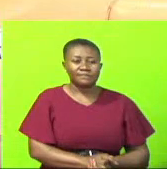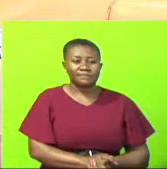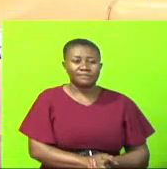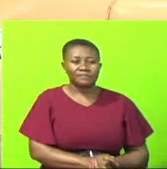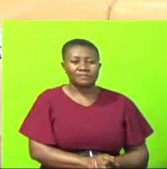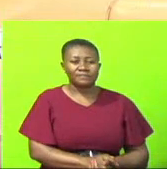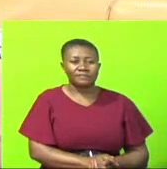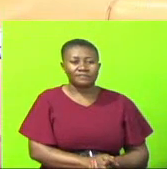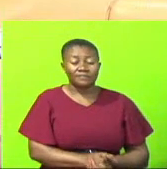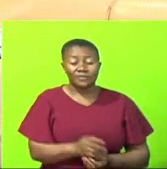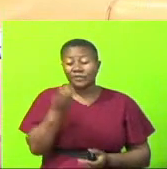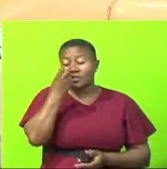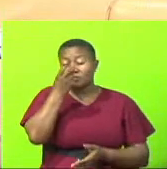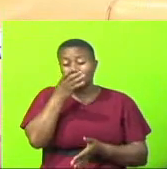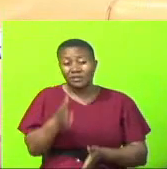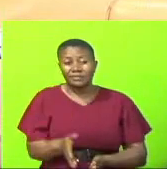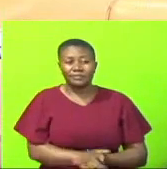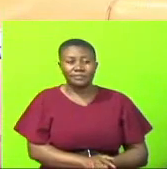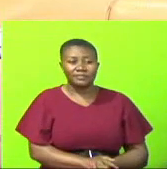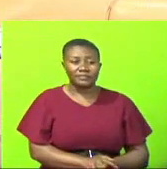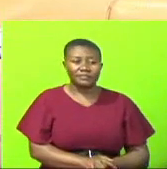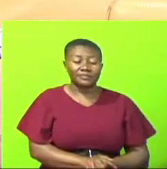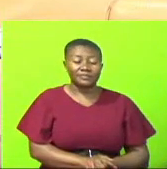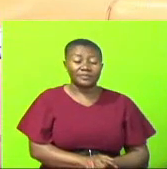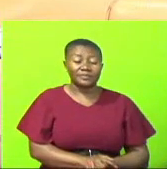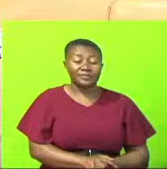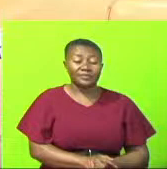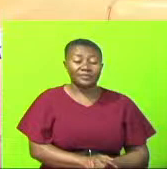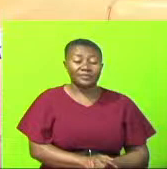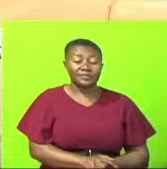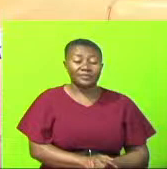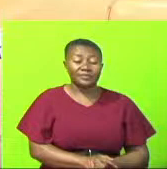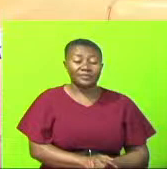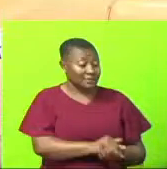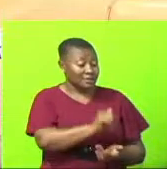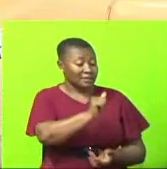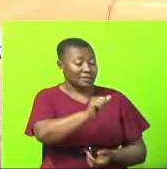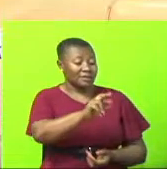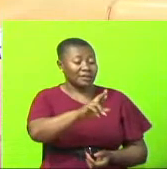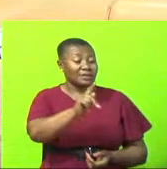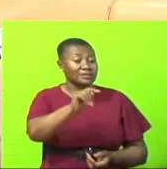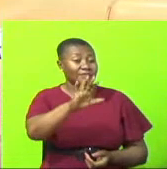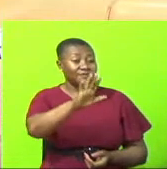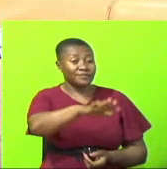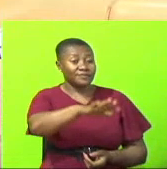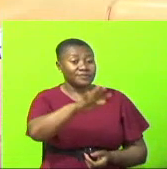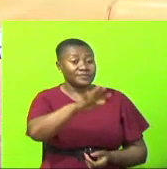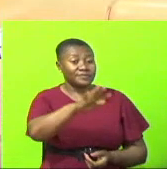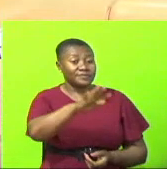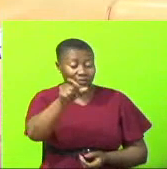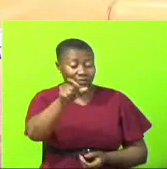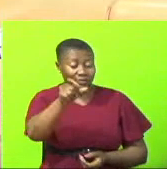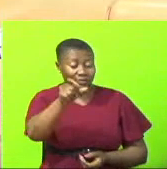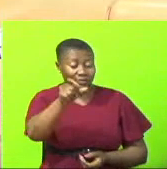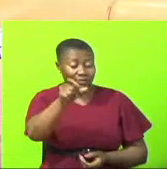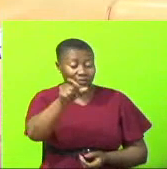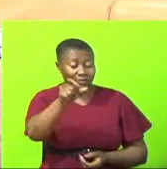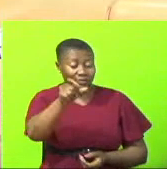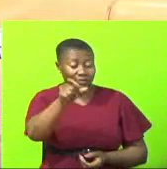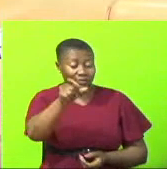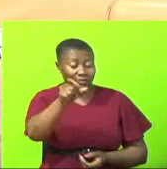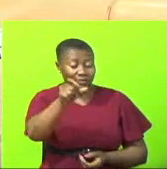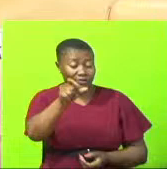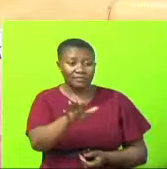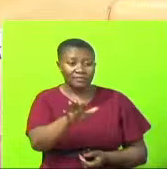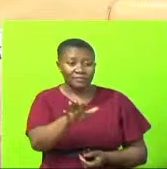Mr. Speaker, it says in Article 55(5) that the internal organization